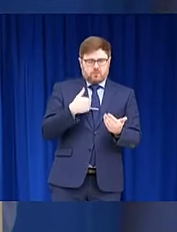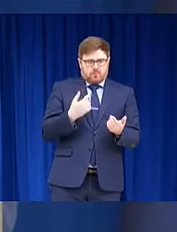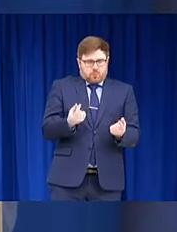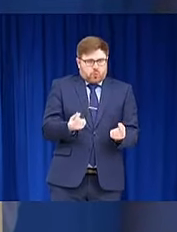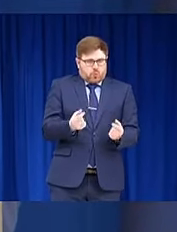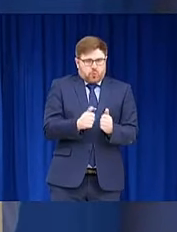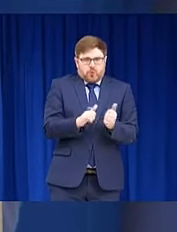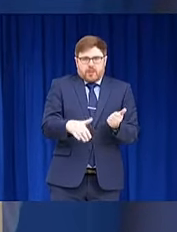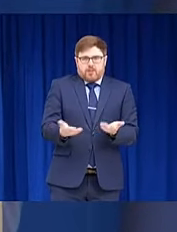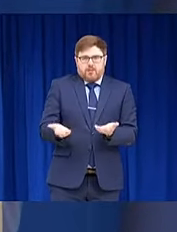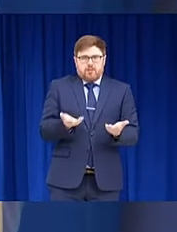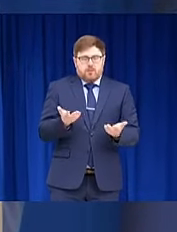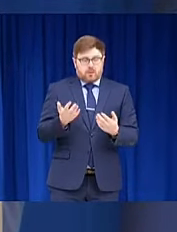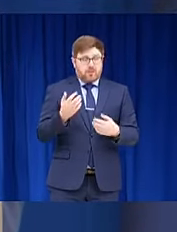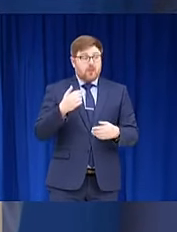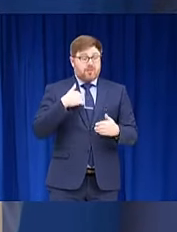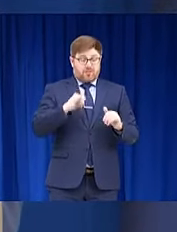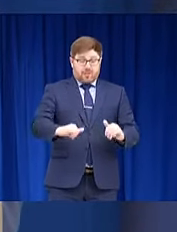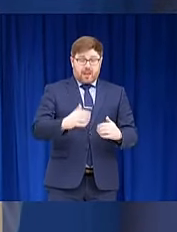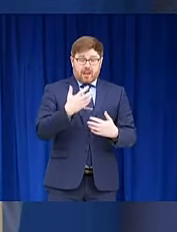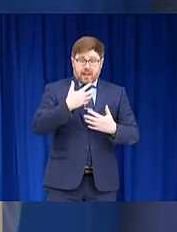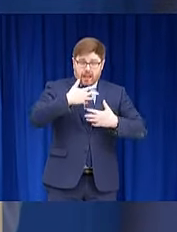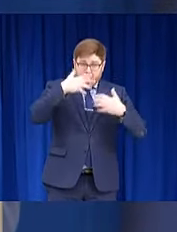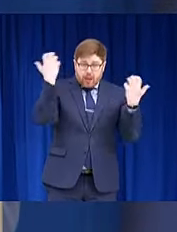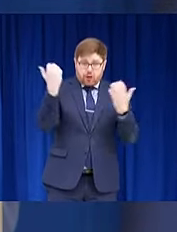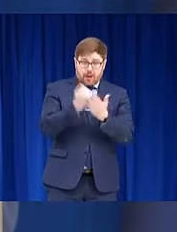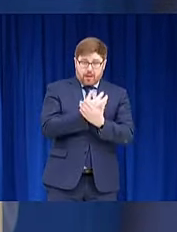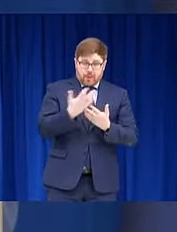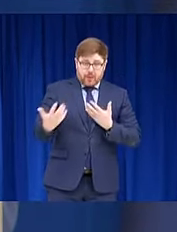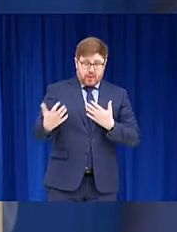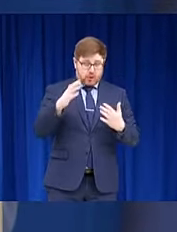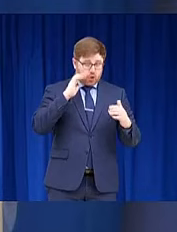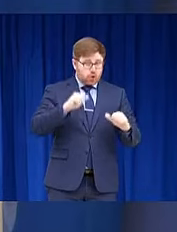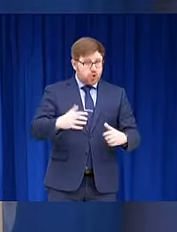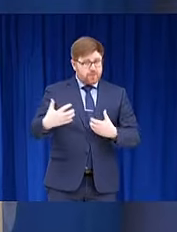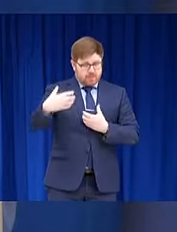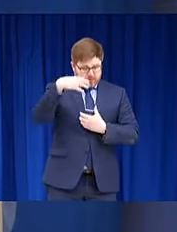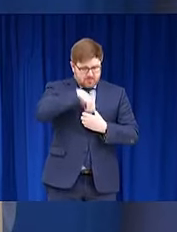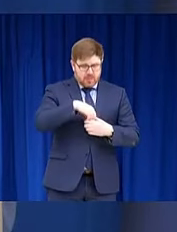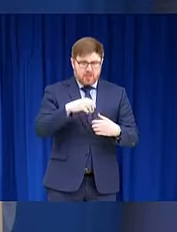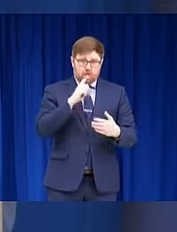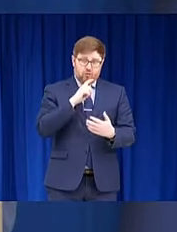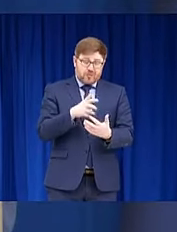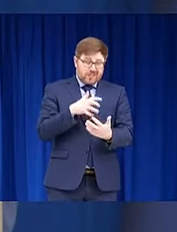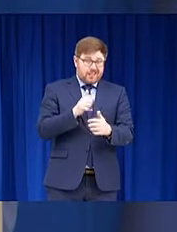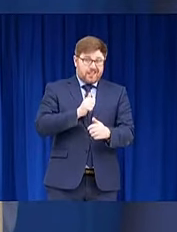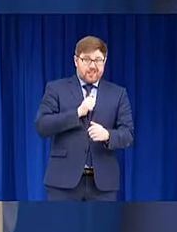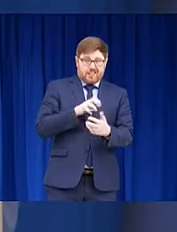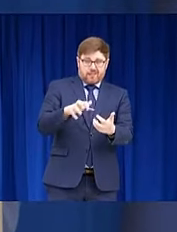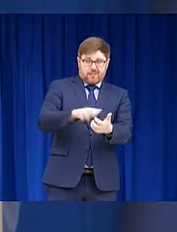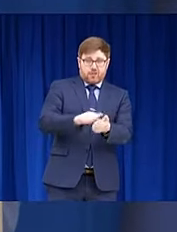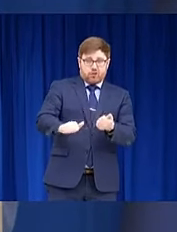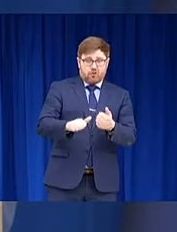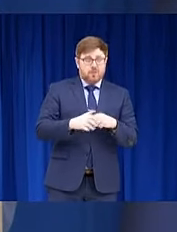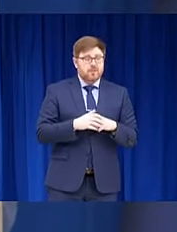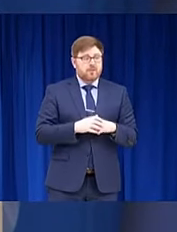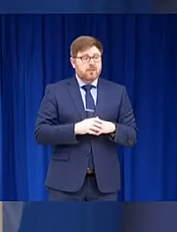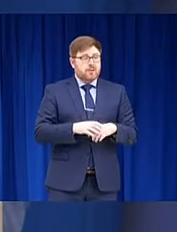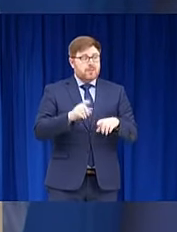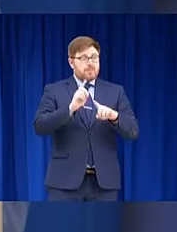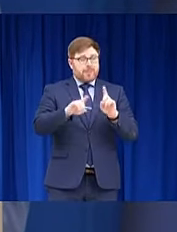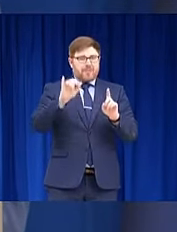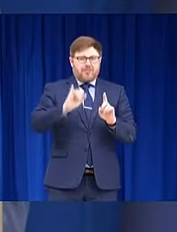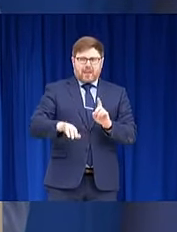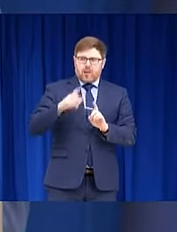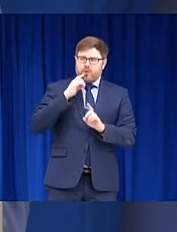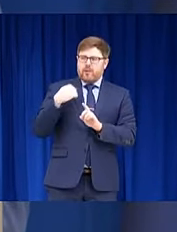I could have turned that anger and frustration inward in this path of self-destruction, but instead, that simple sentence sparked